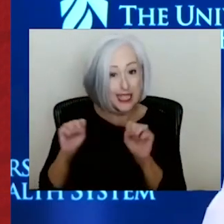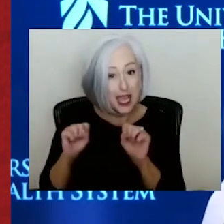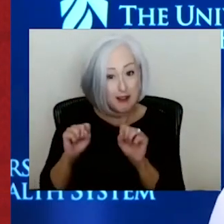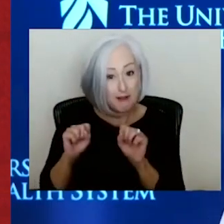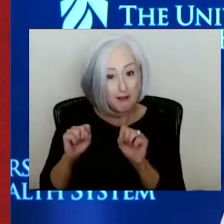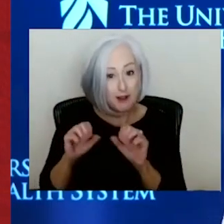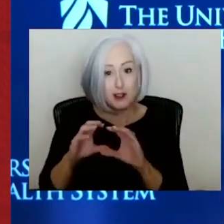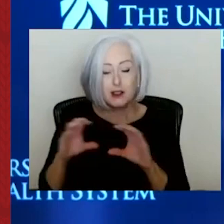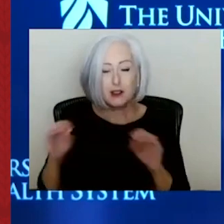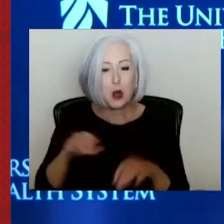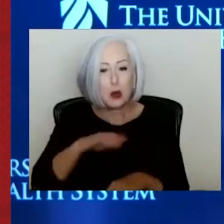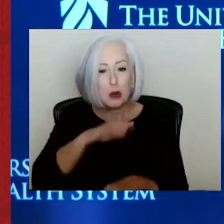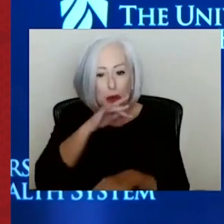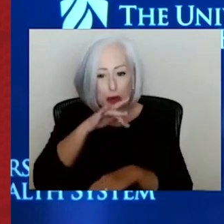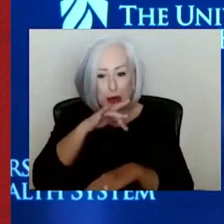or